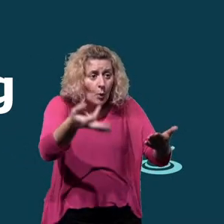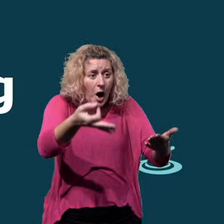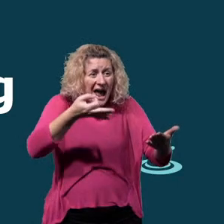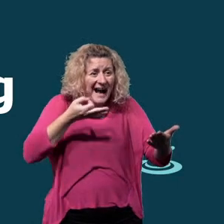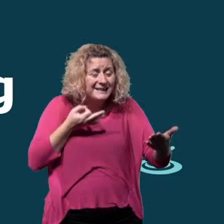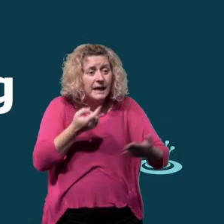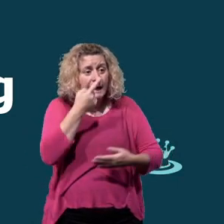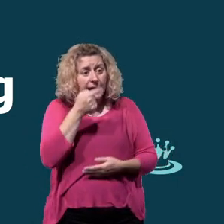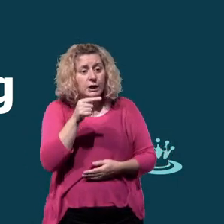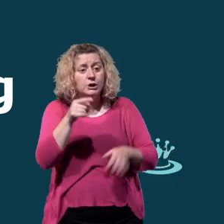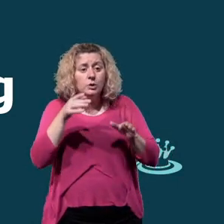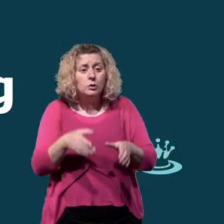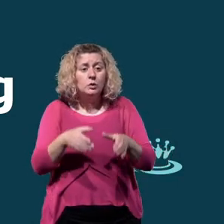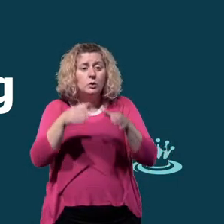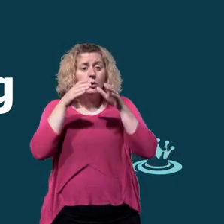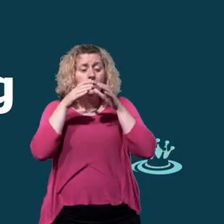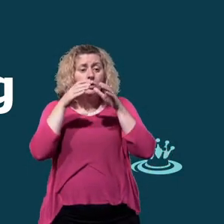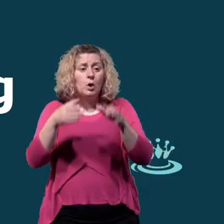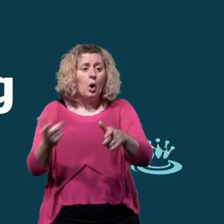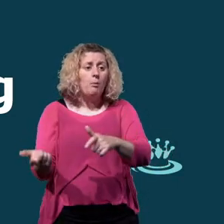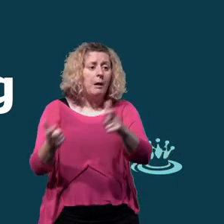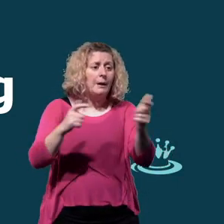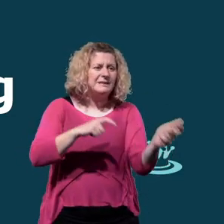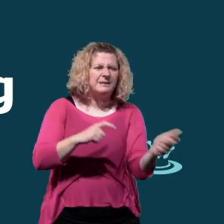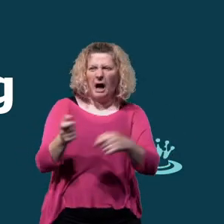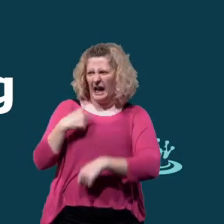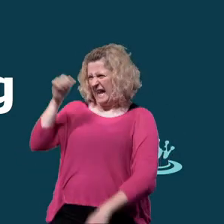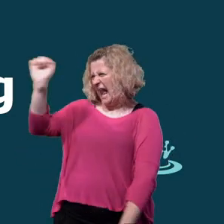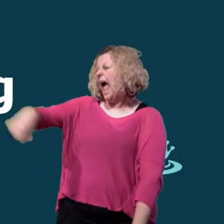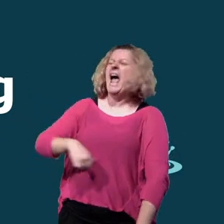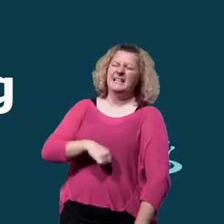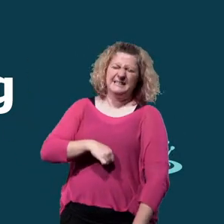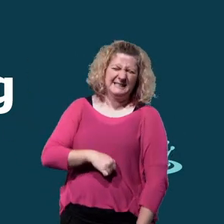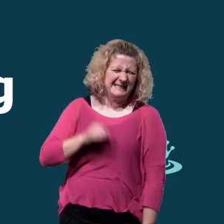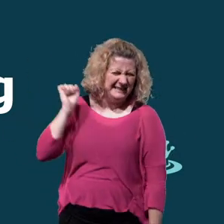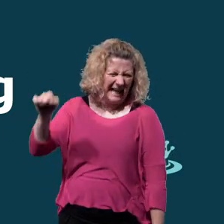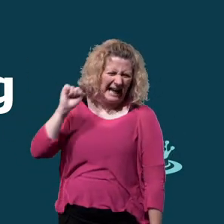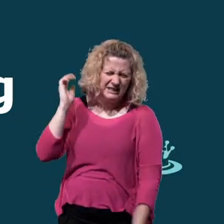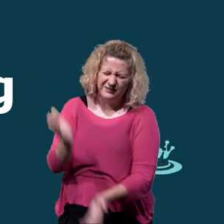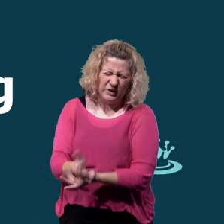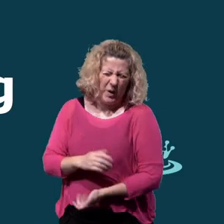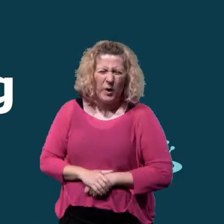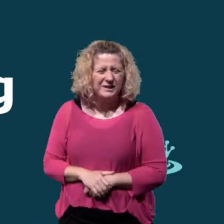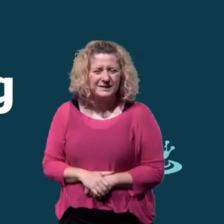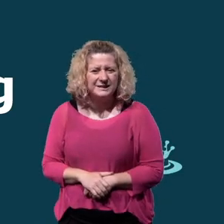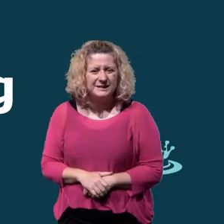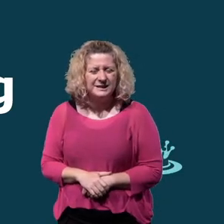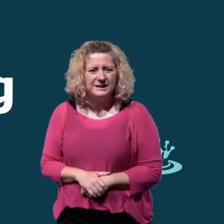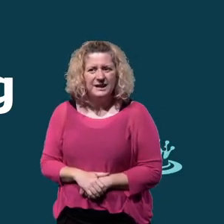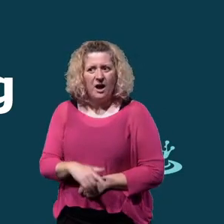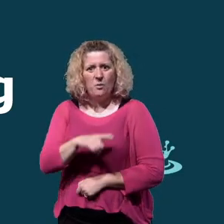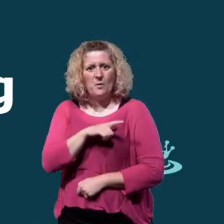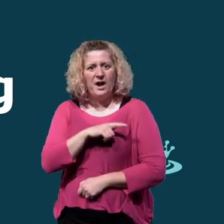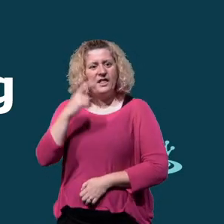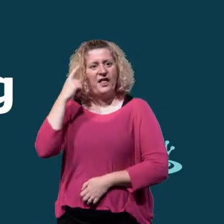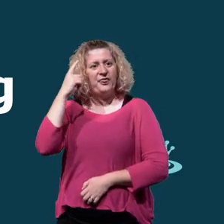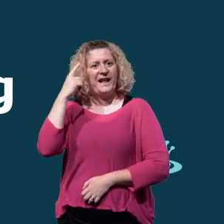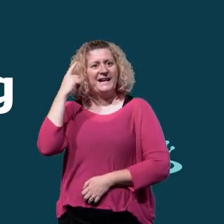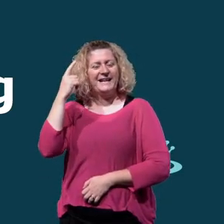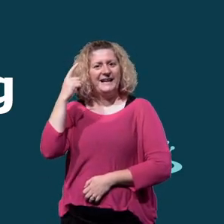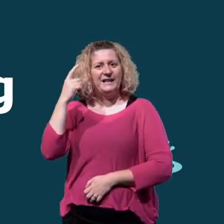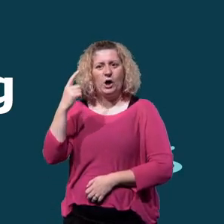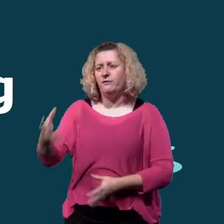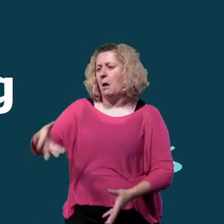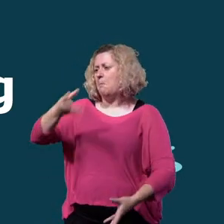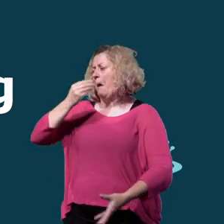I'm baptized with? And they're on a roll by now and they go, of course we can. Of course. Because they're thinking of the banquets that the